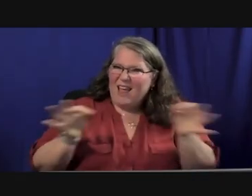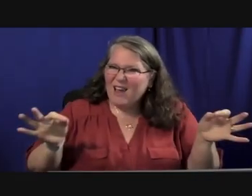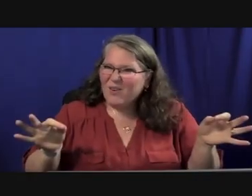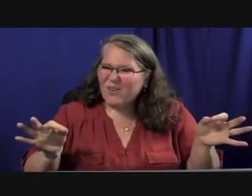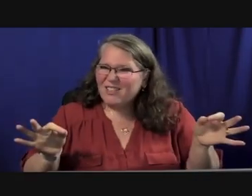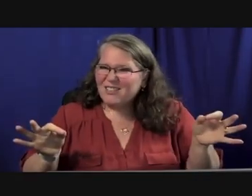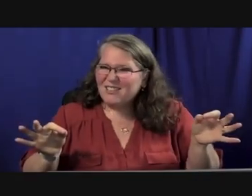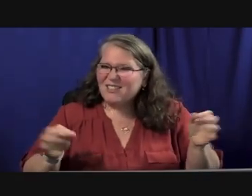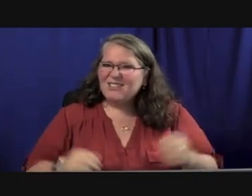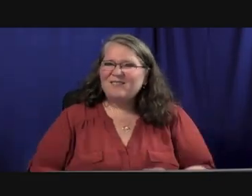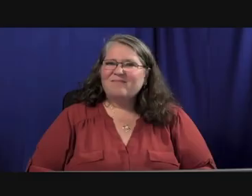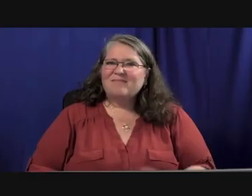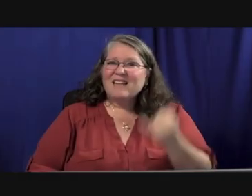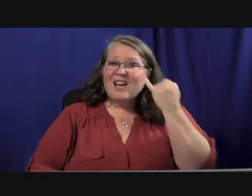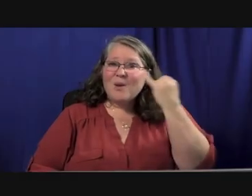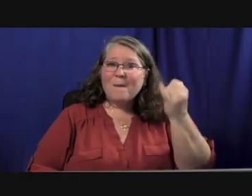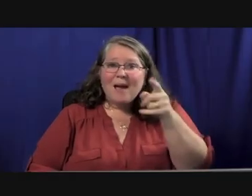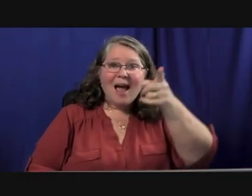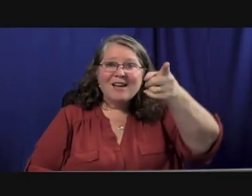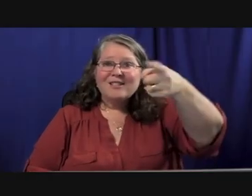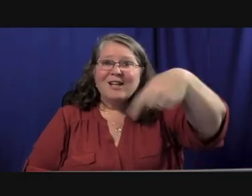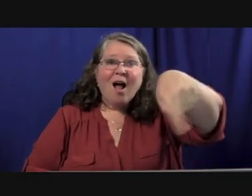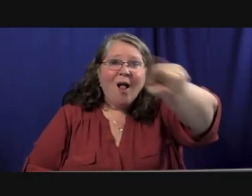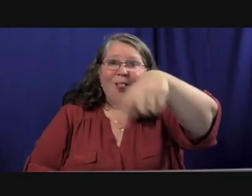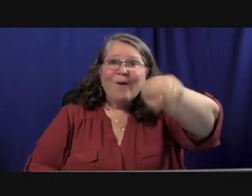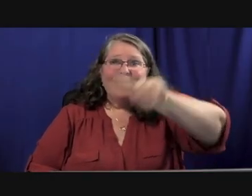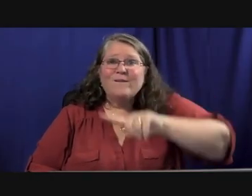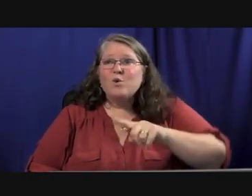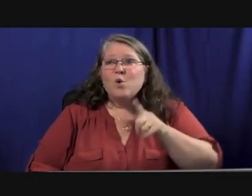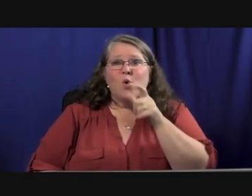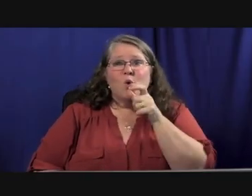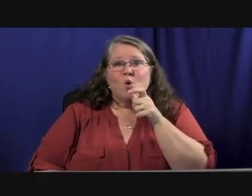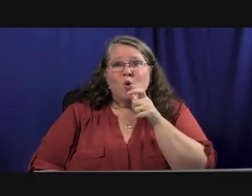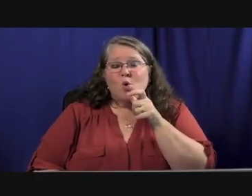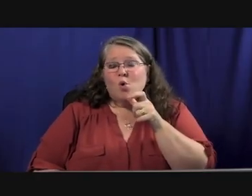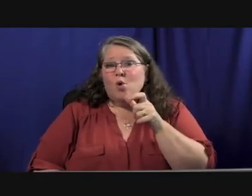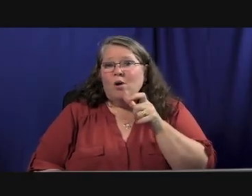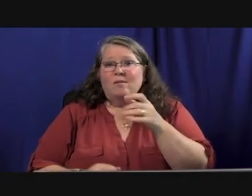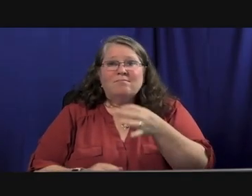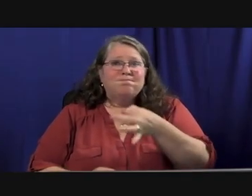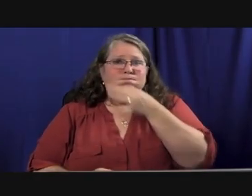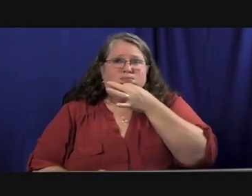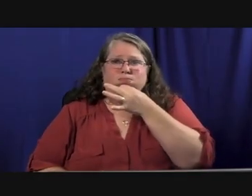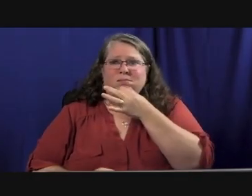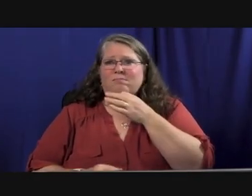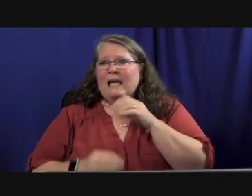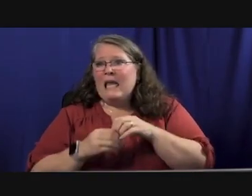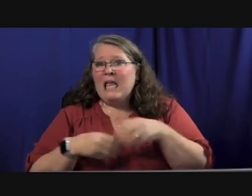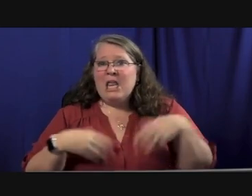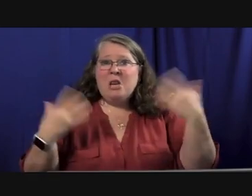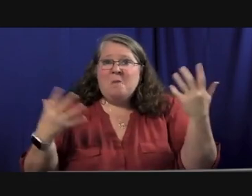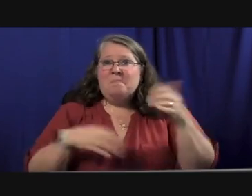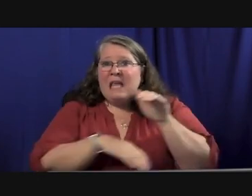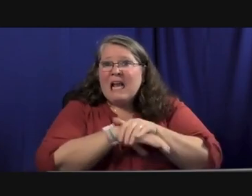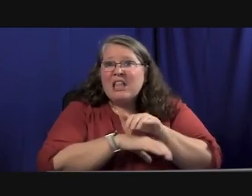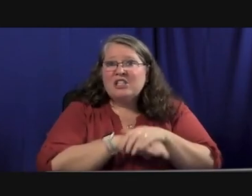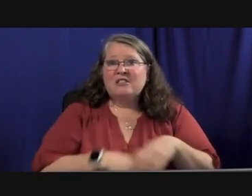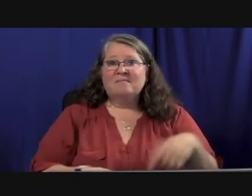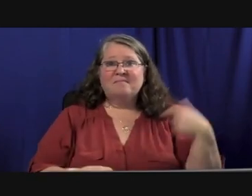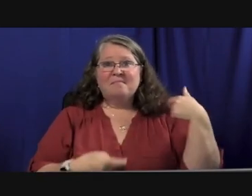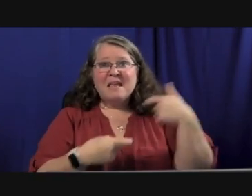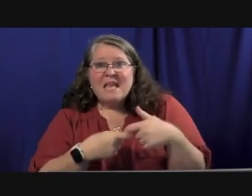native language. Can you imagine all of you who are present today, all of the